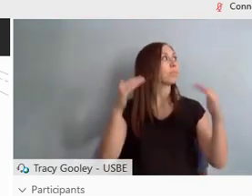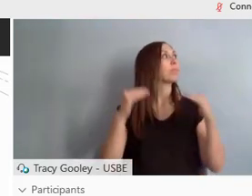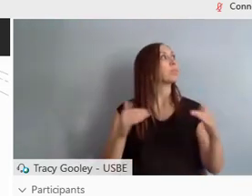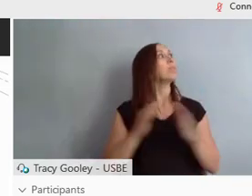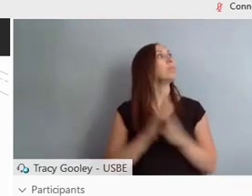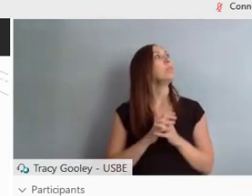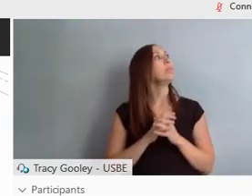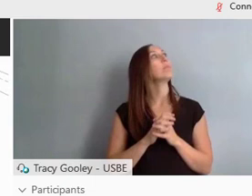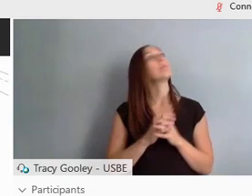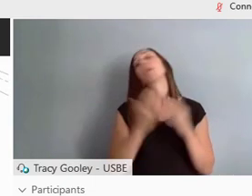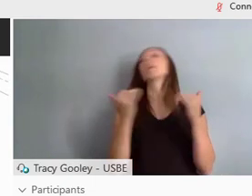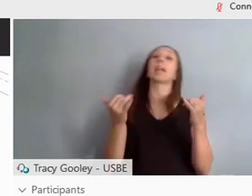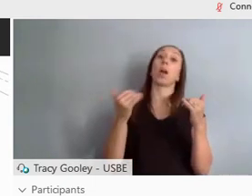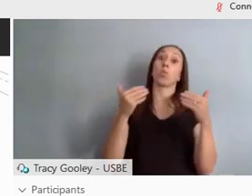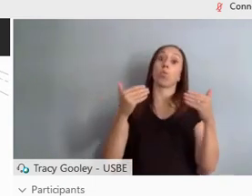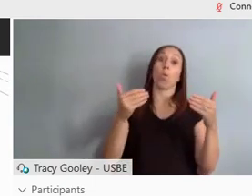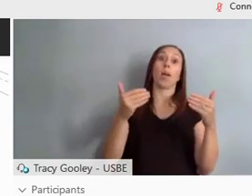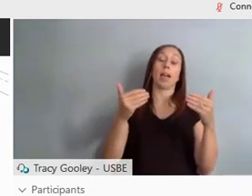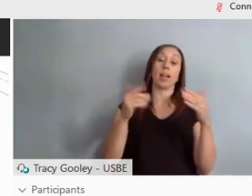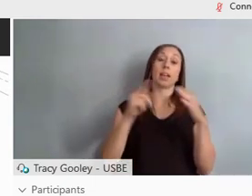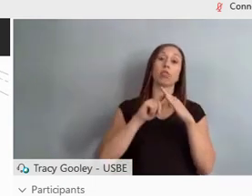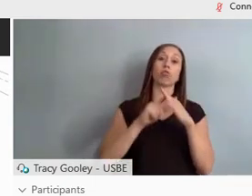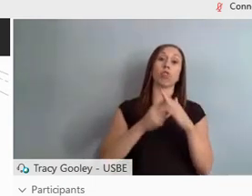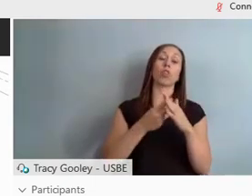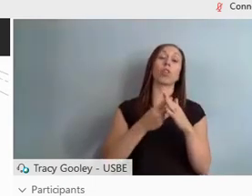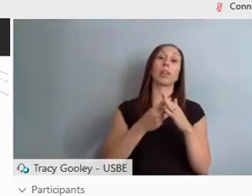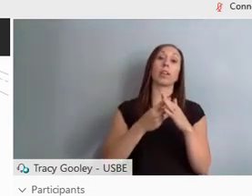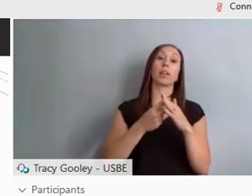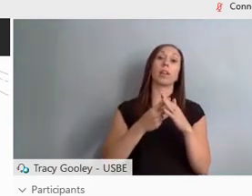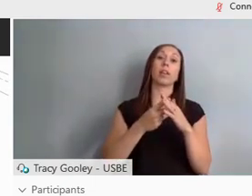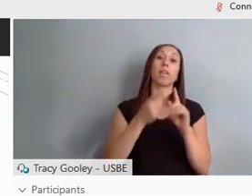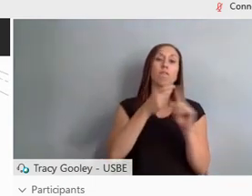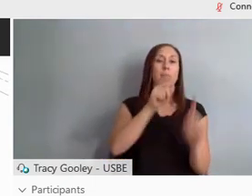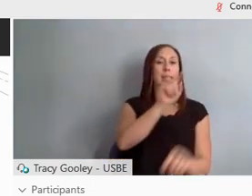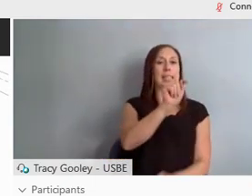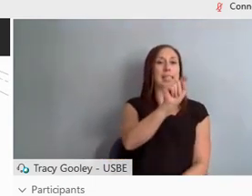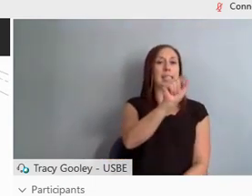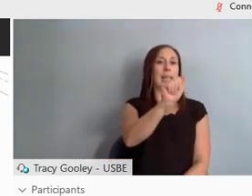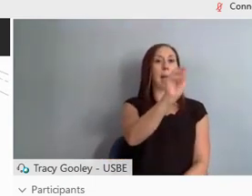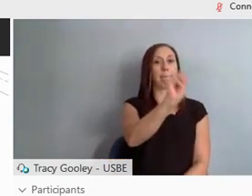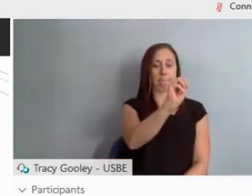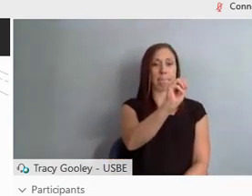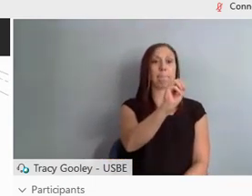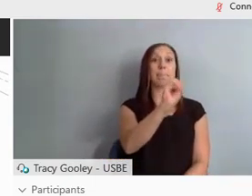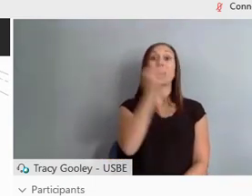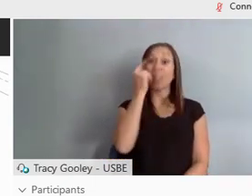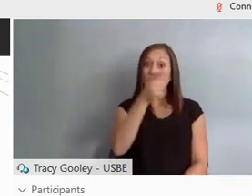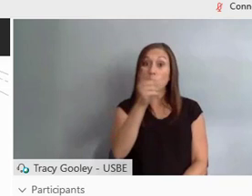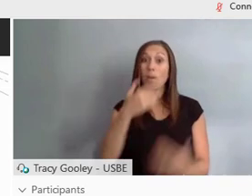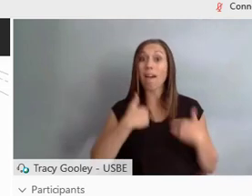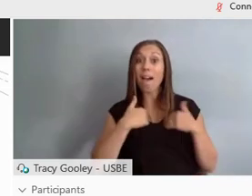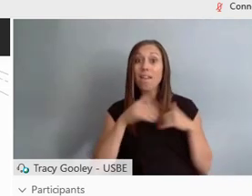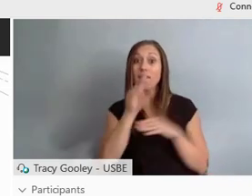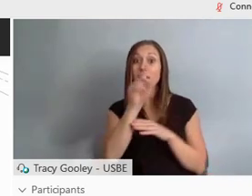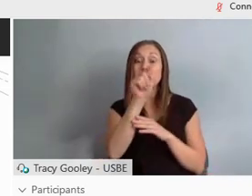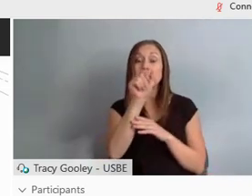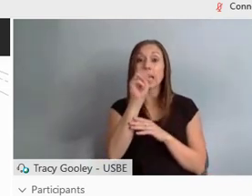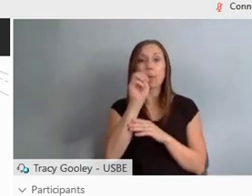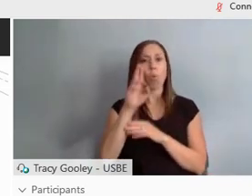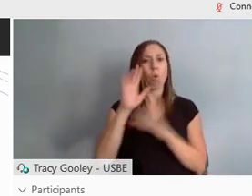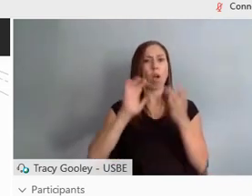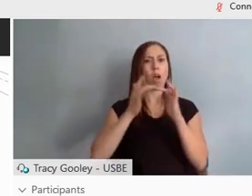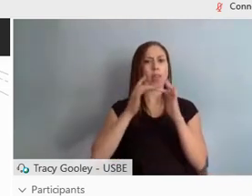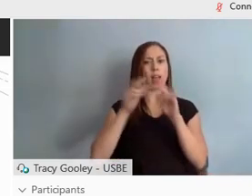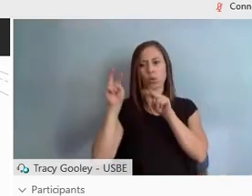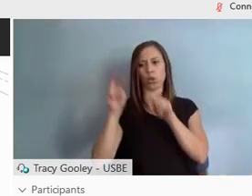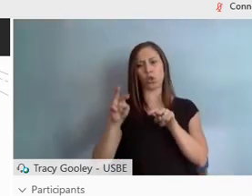Okay, so we're going to get started. And the first thing is from the TAM. If you have the TAM with you, or if you're following along online with